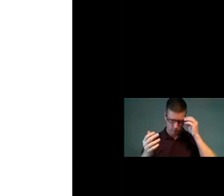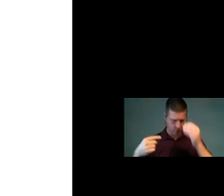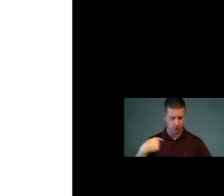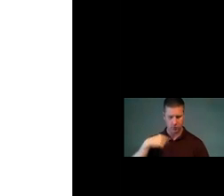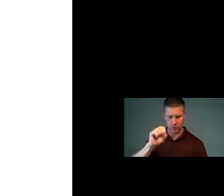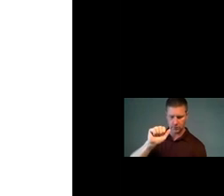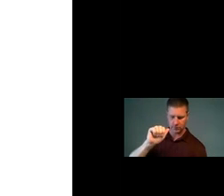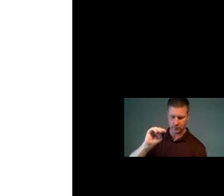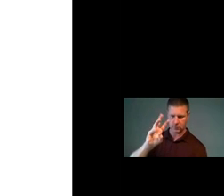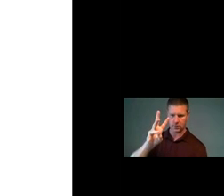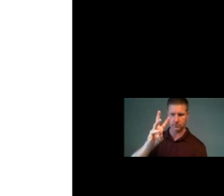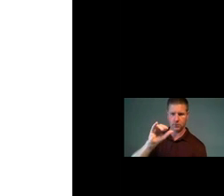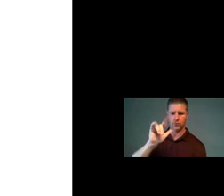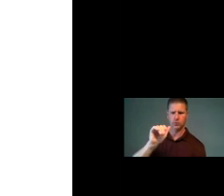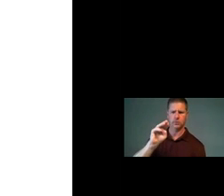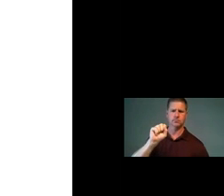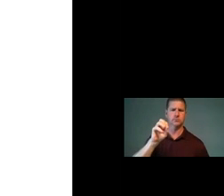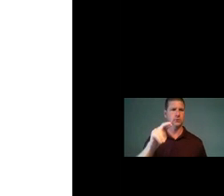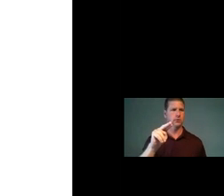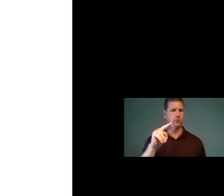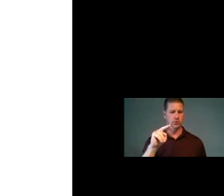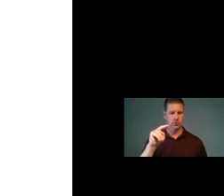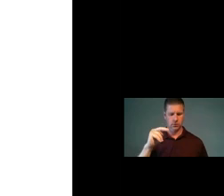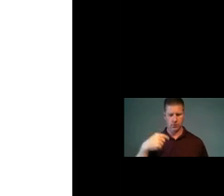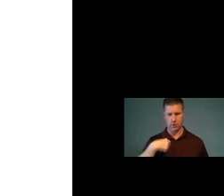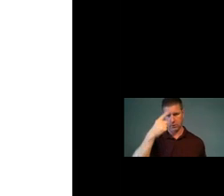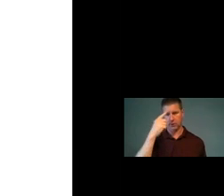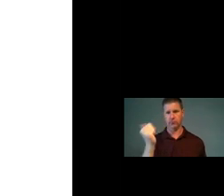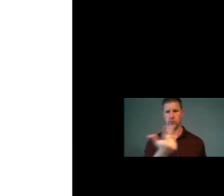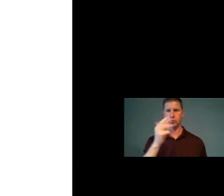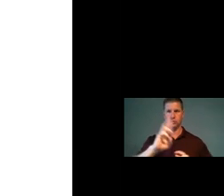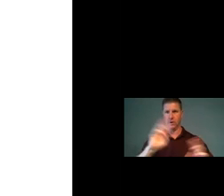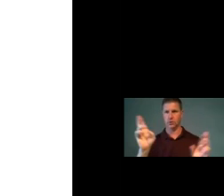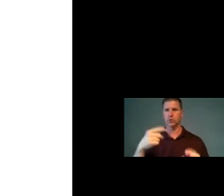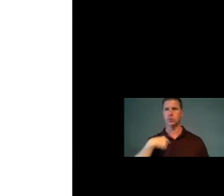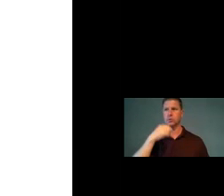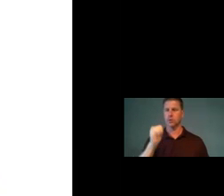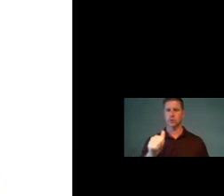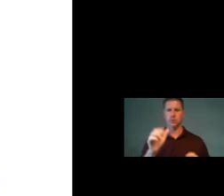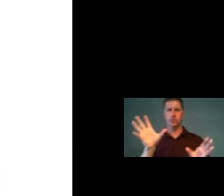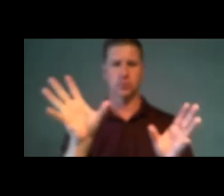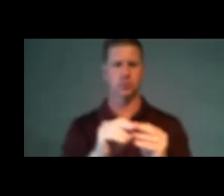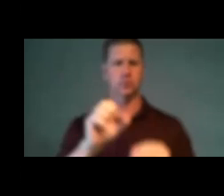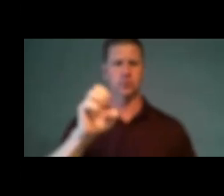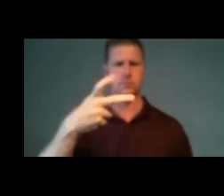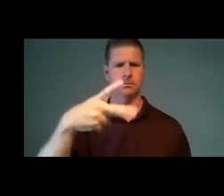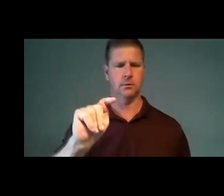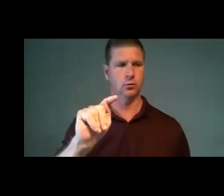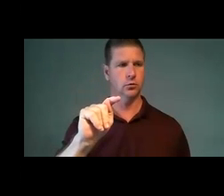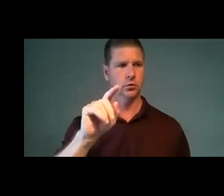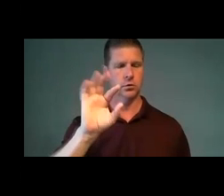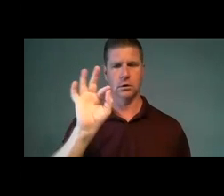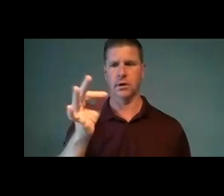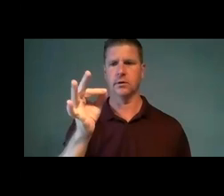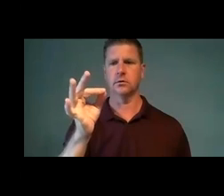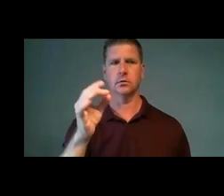Williamson, and I think everything is ready to go. We can convene the September 9th,